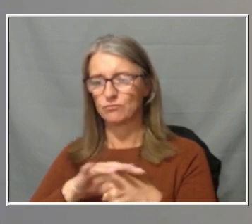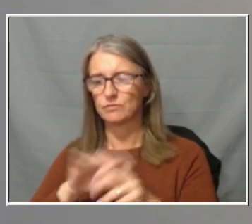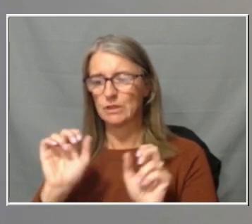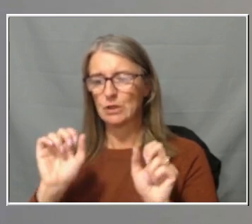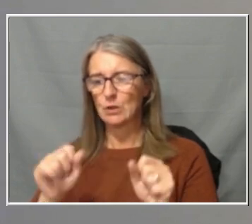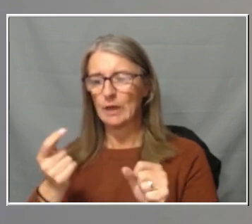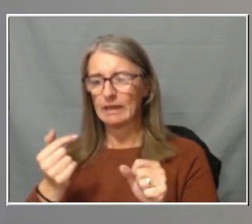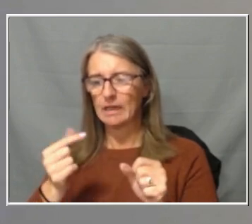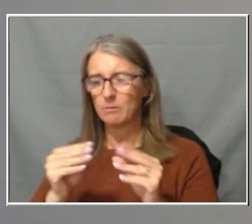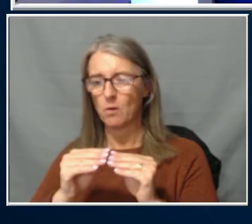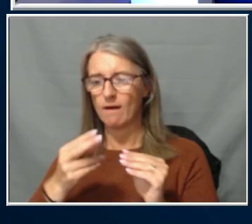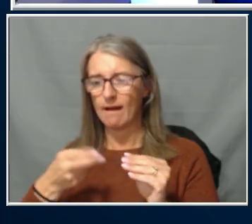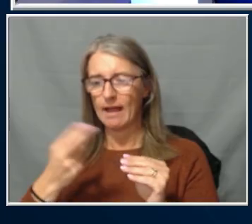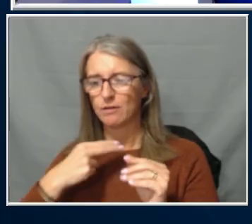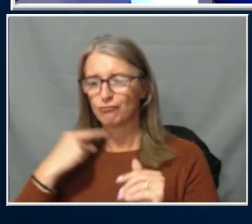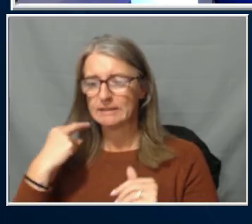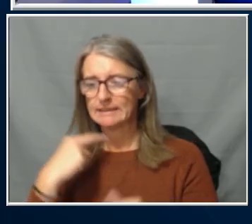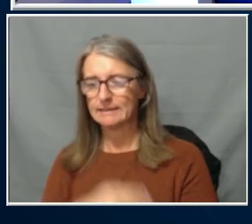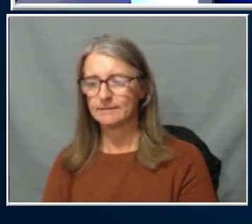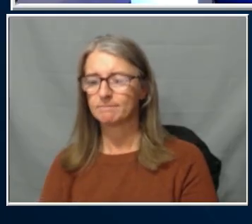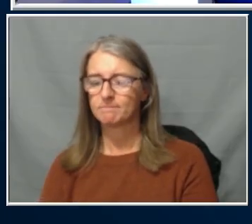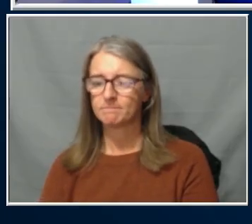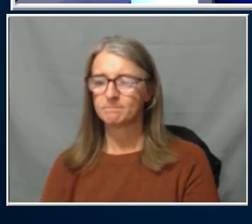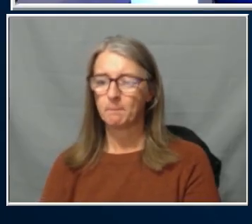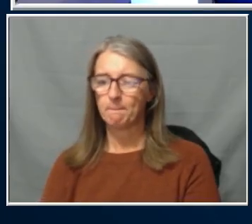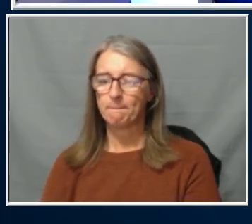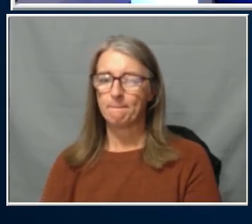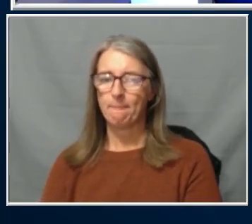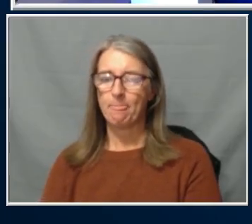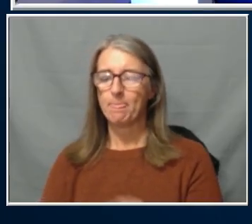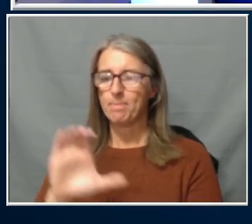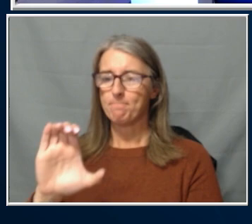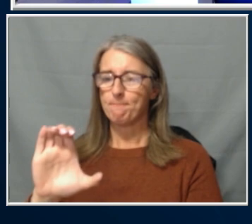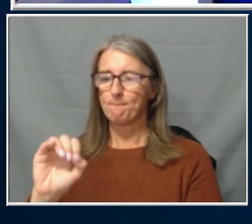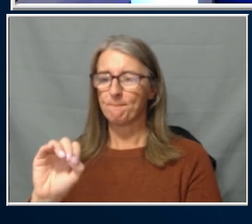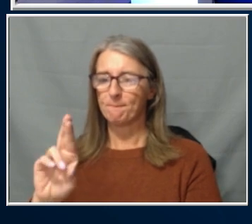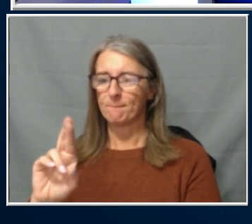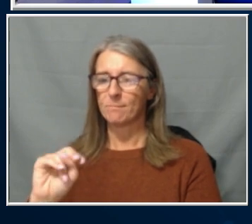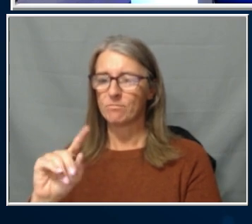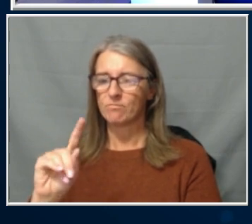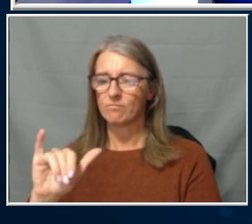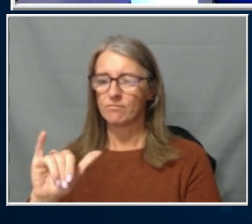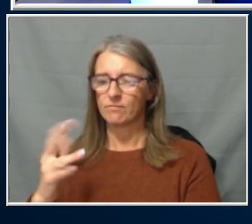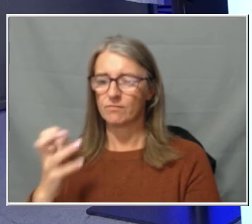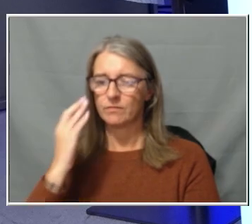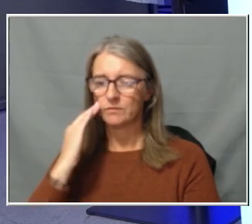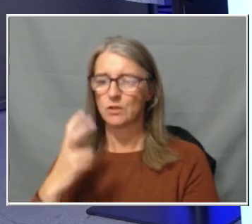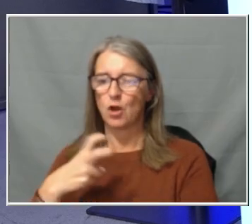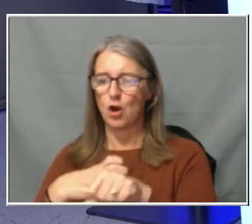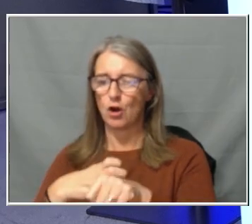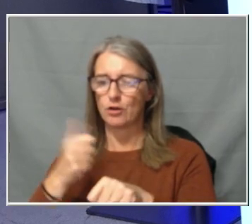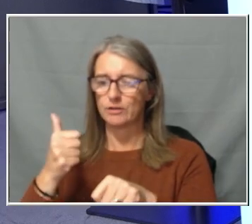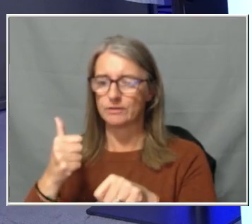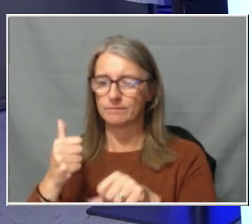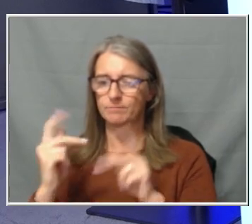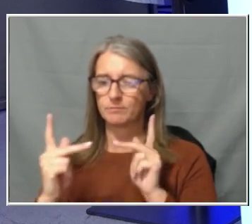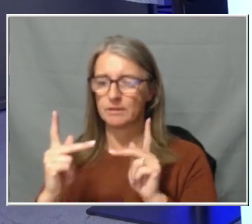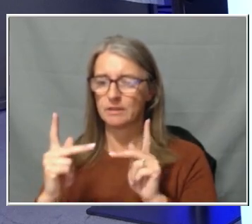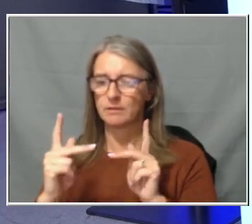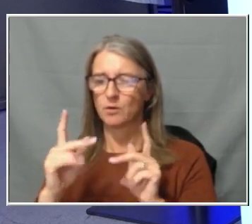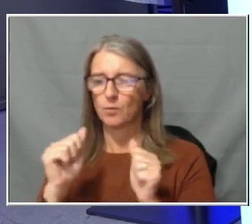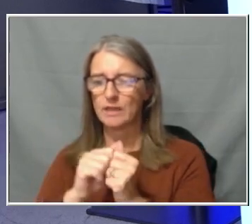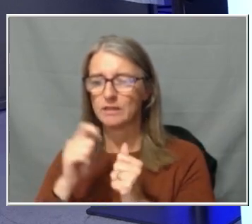be a little higher risk. Yeah, I bet. You're on it. Courtney wants to know, docs, is it harder to diagnose melanoma in someone with darker